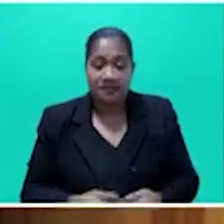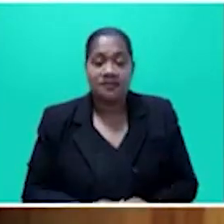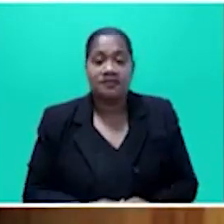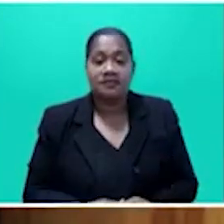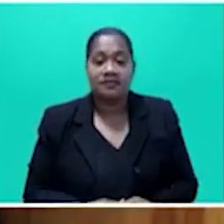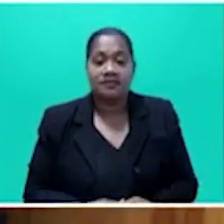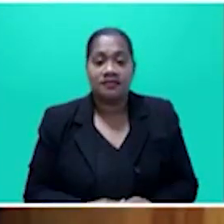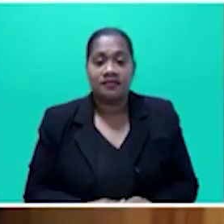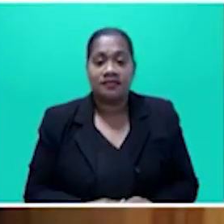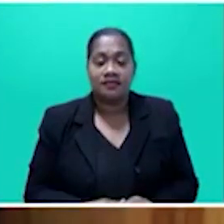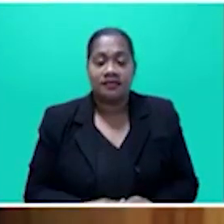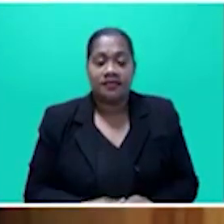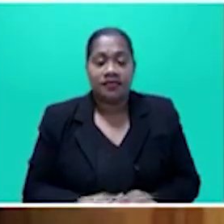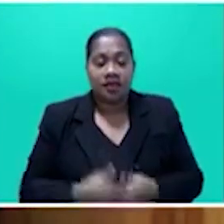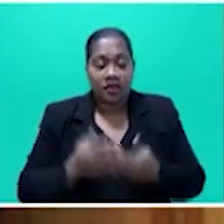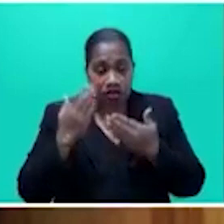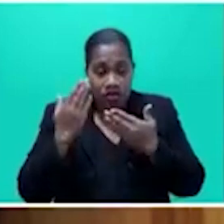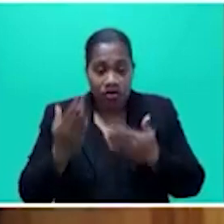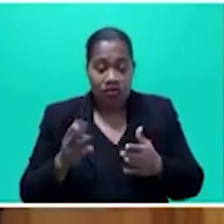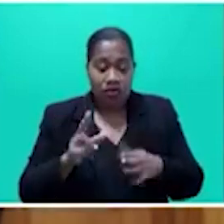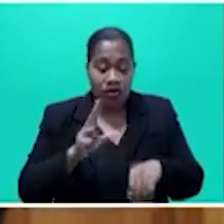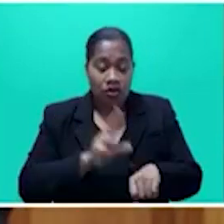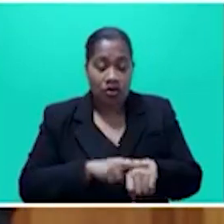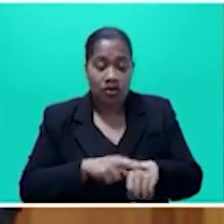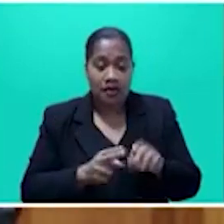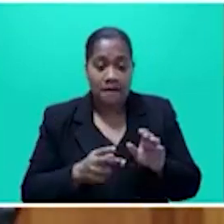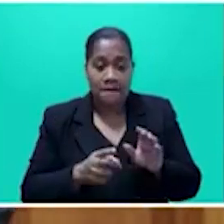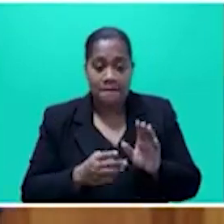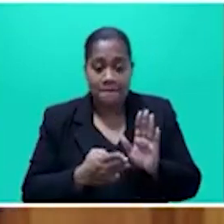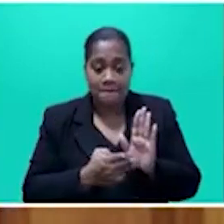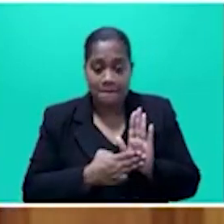the Honourable Dr. Mahendra Reddy had